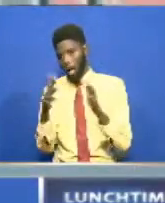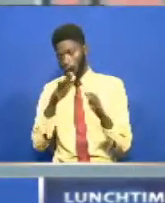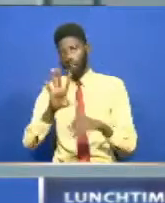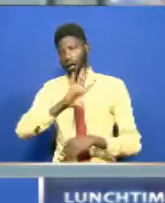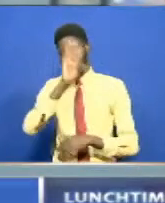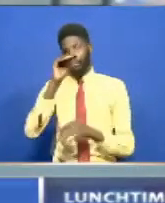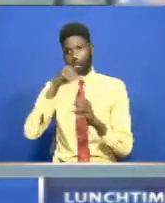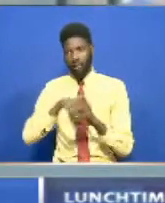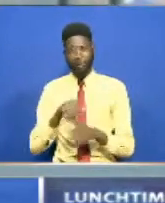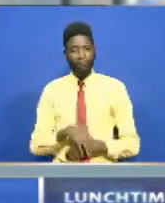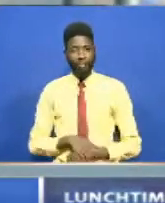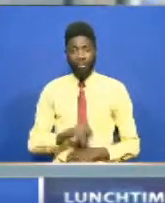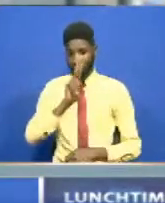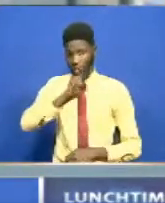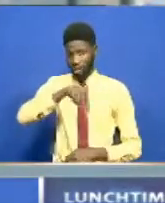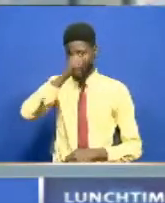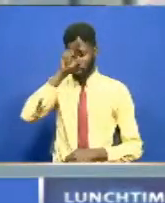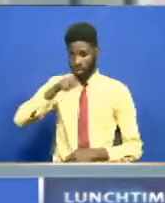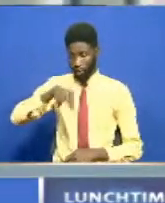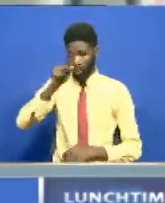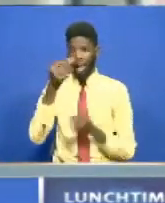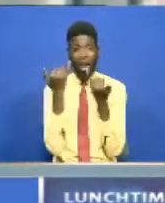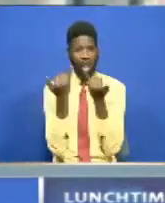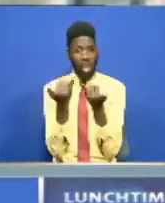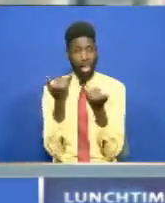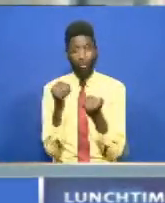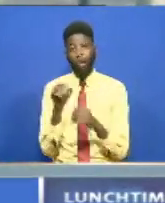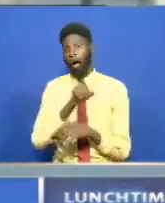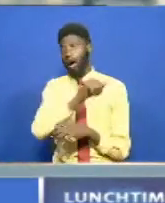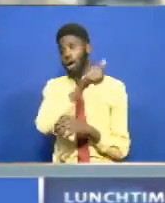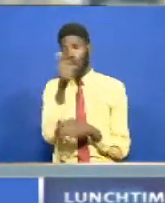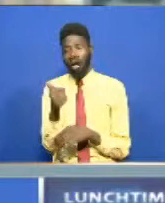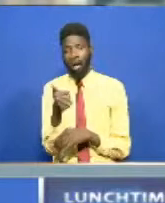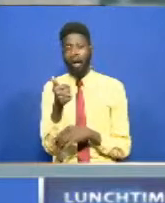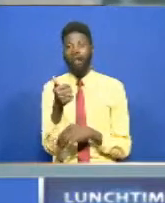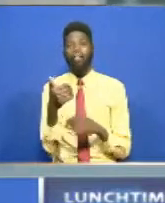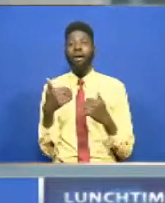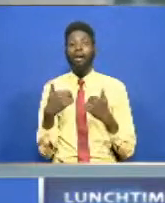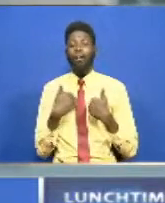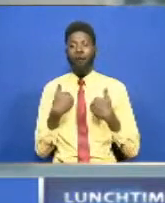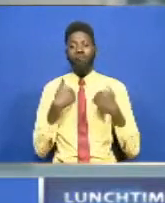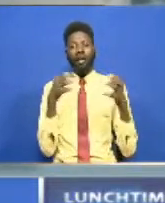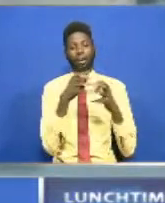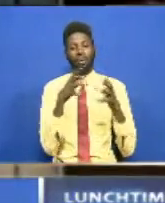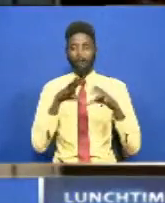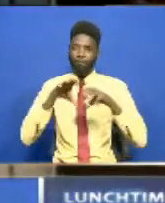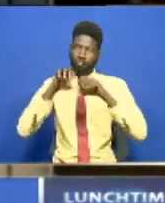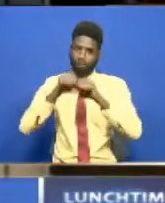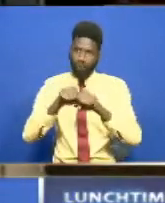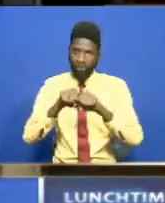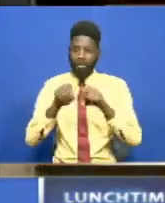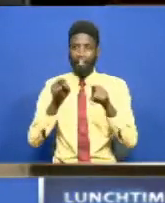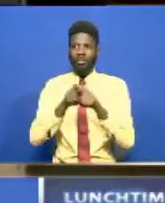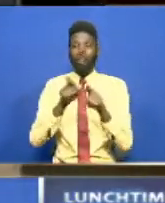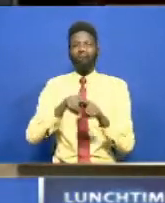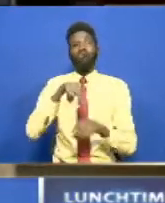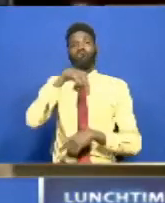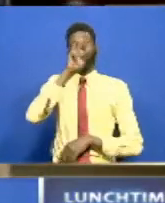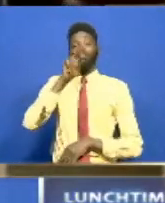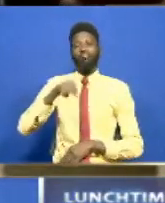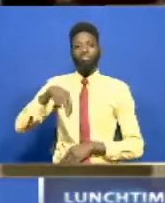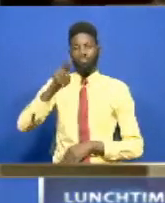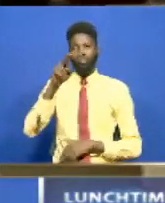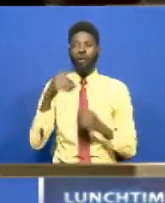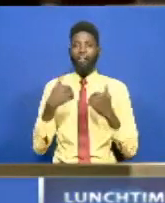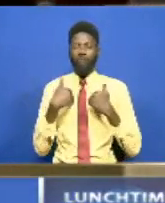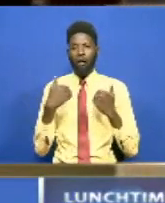The pay TV market in Africa is, however, dominated by South Africa's multi-choice group, which has an edge over Netflix from its dozens of channels dedicated